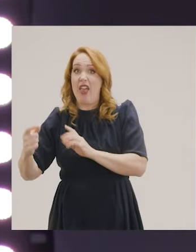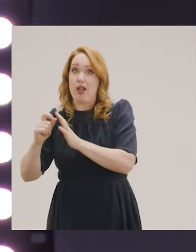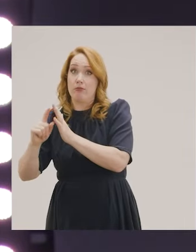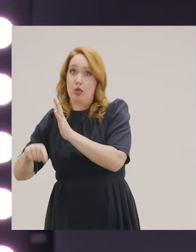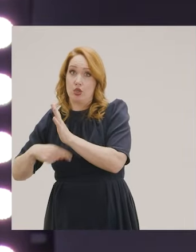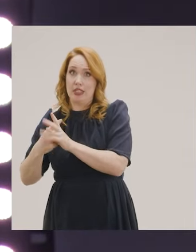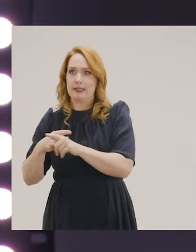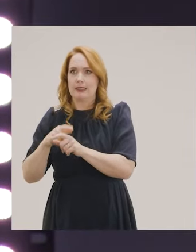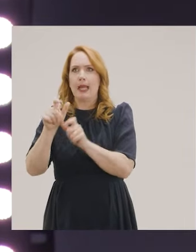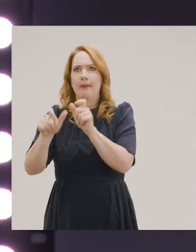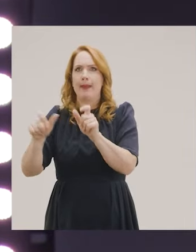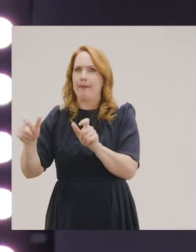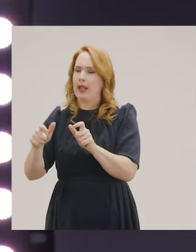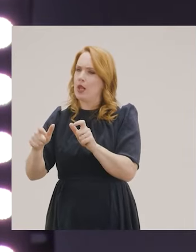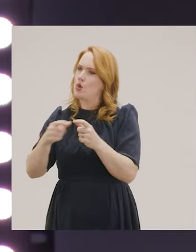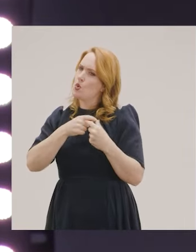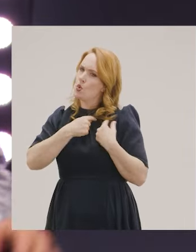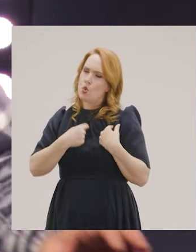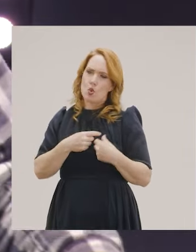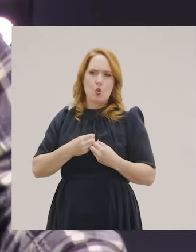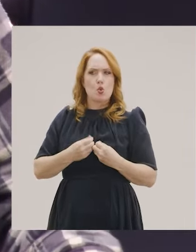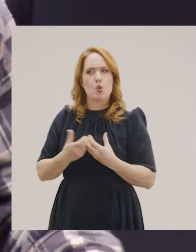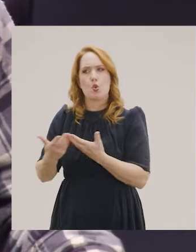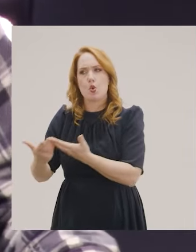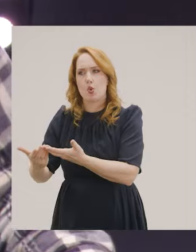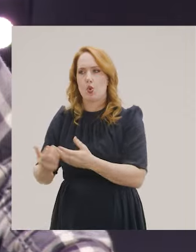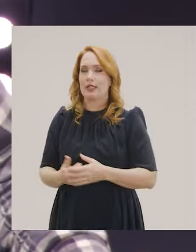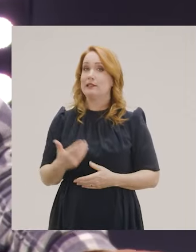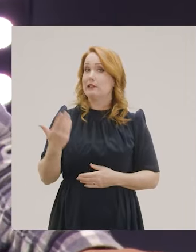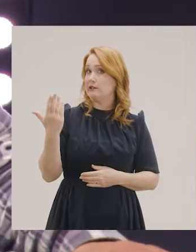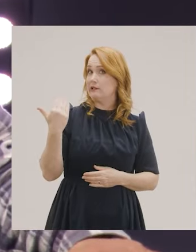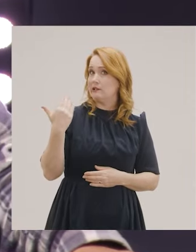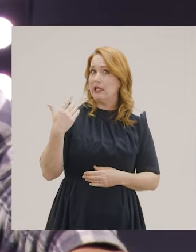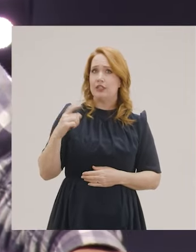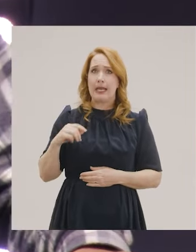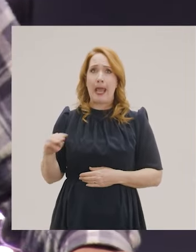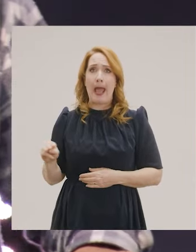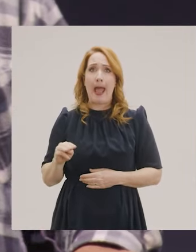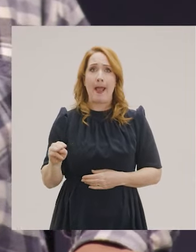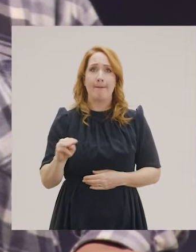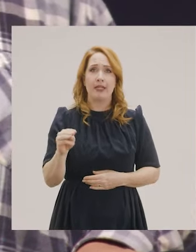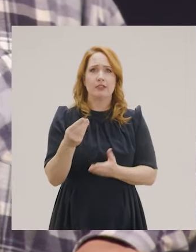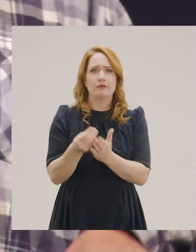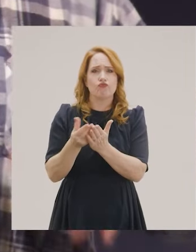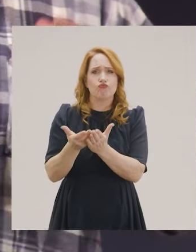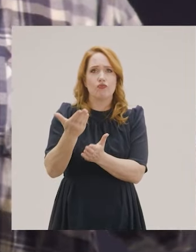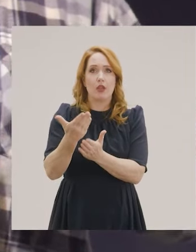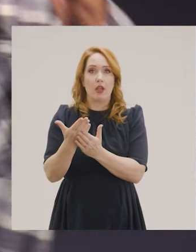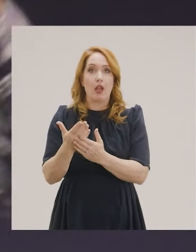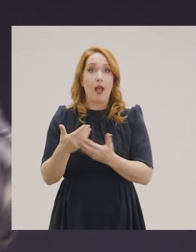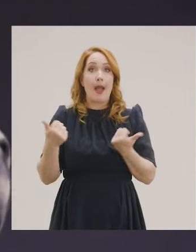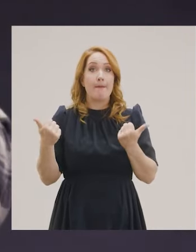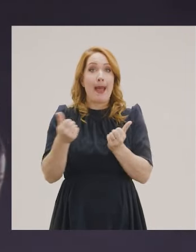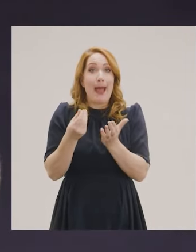that people give massively generously to. We've just done a season of missions where we raised